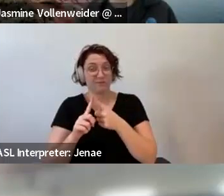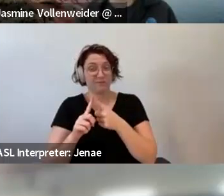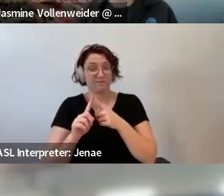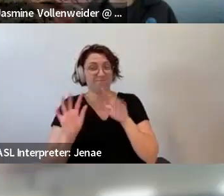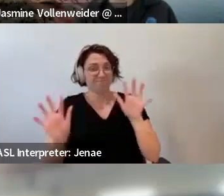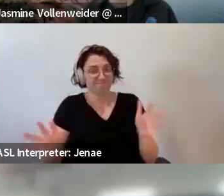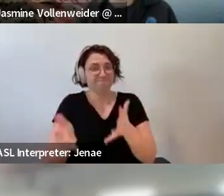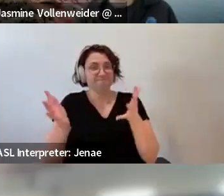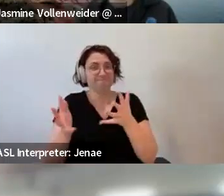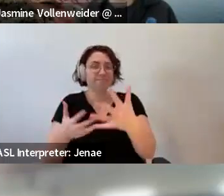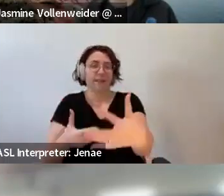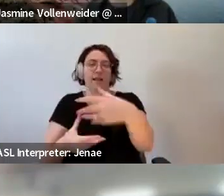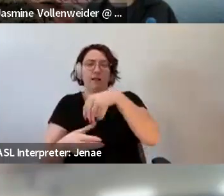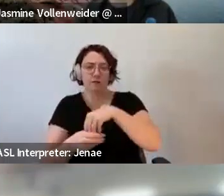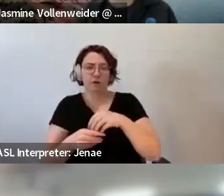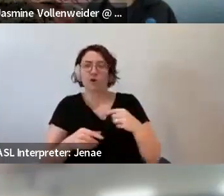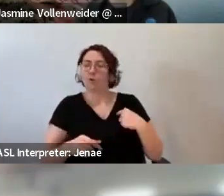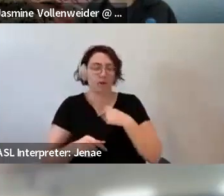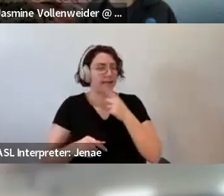inclusion, because we've seen the disconnect.